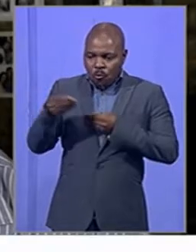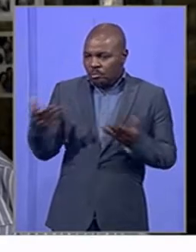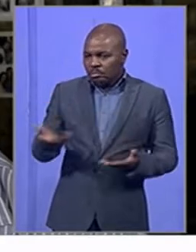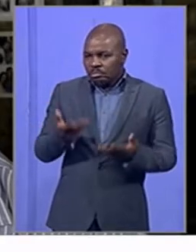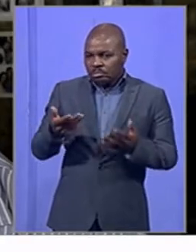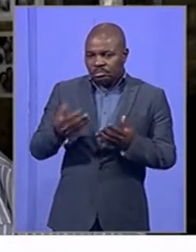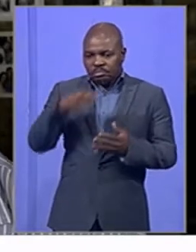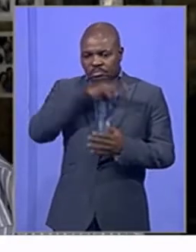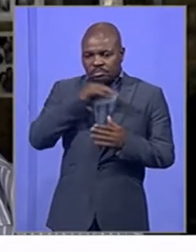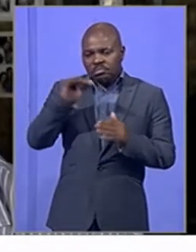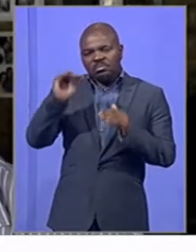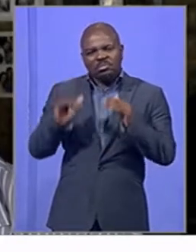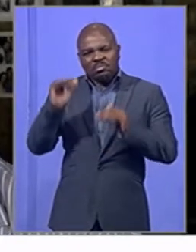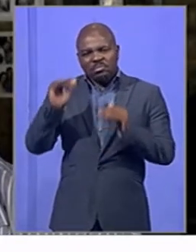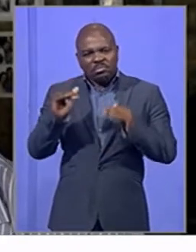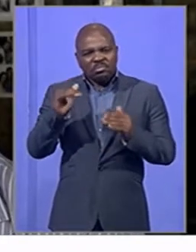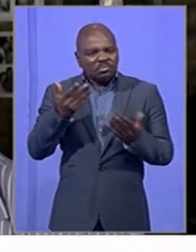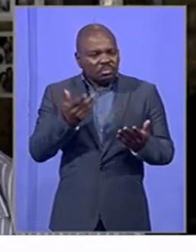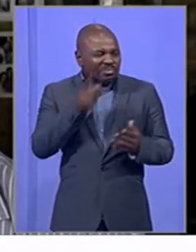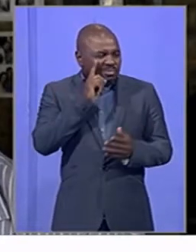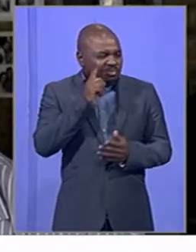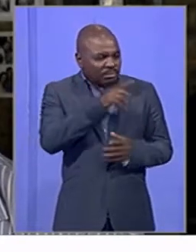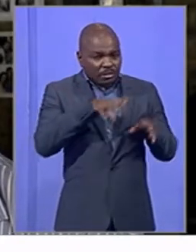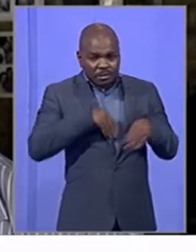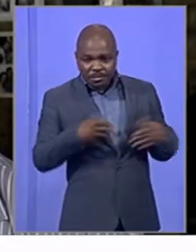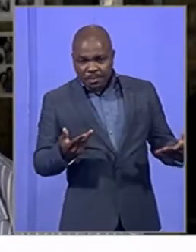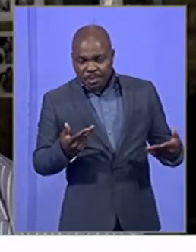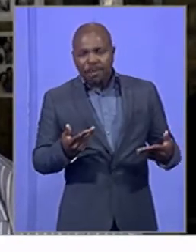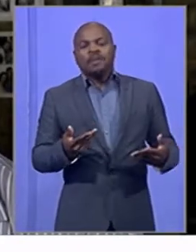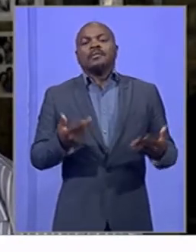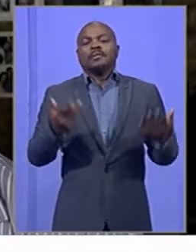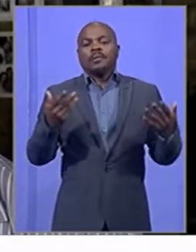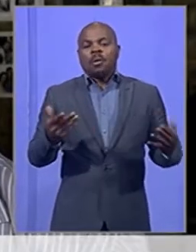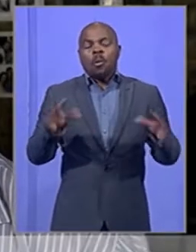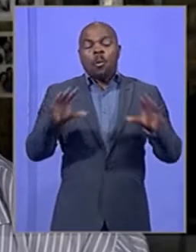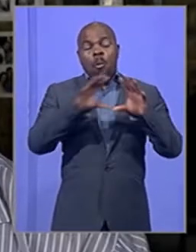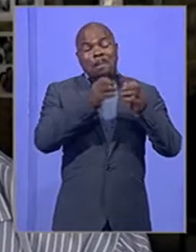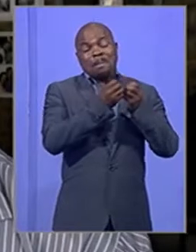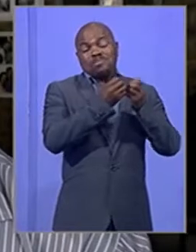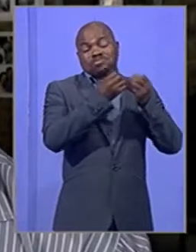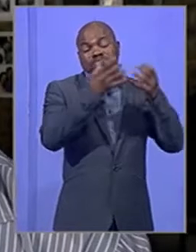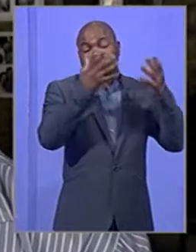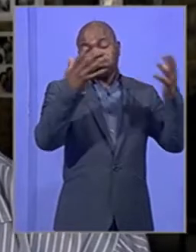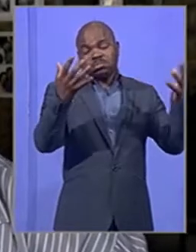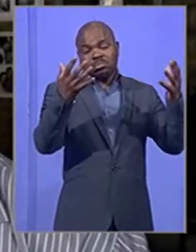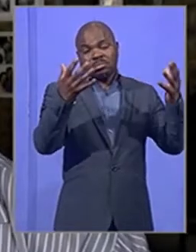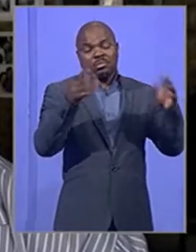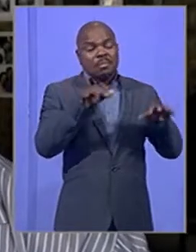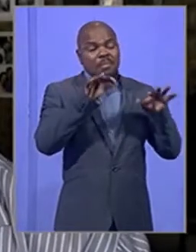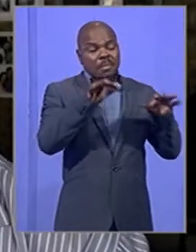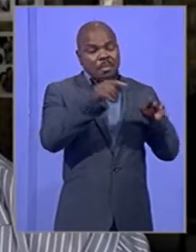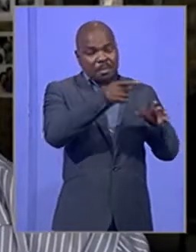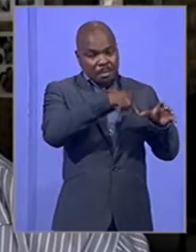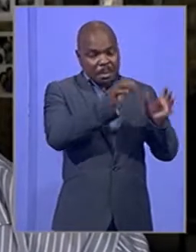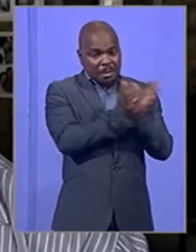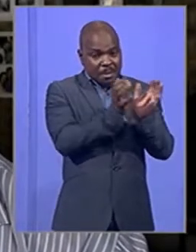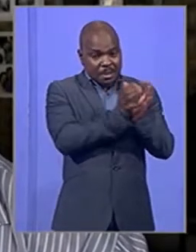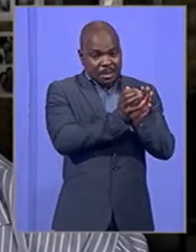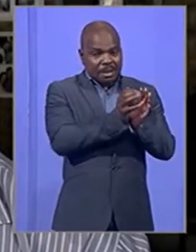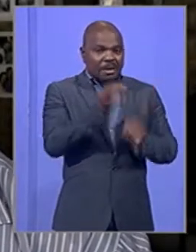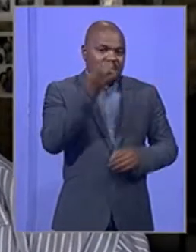has given to SABC employees. The overwhelming sentiments of that meeting was